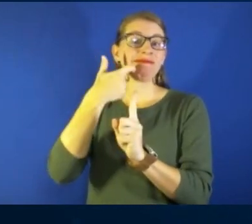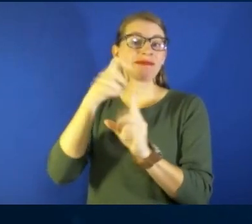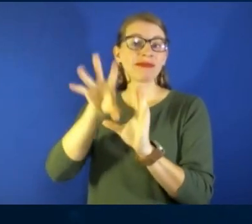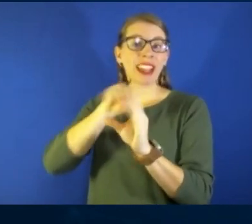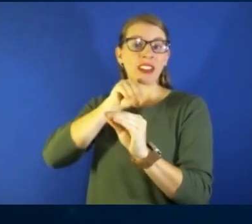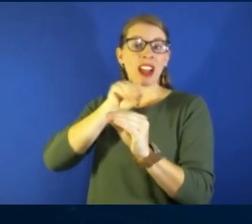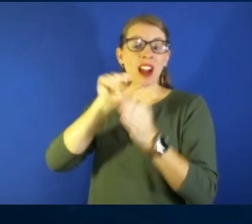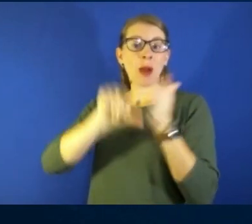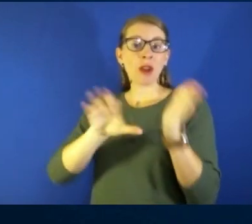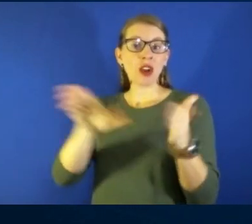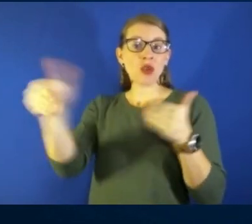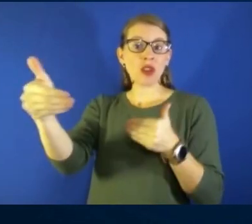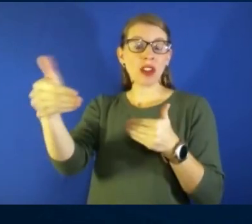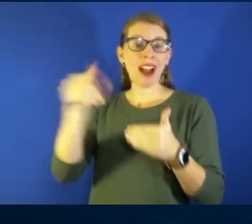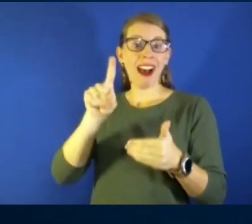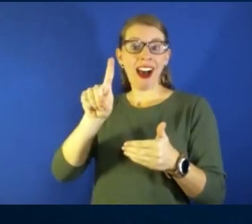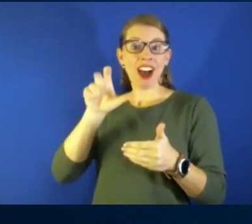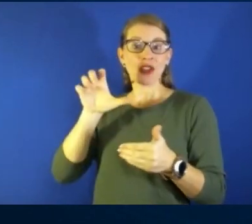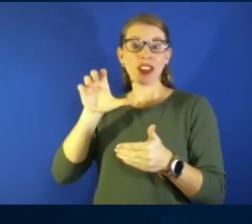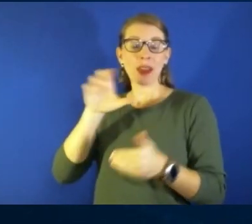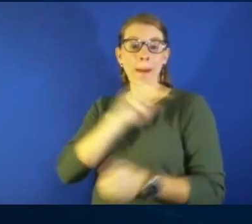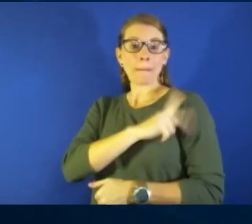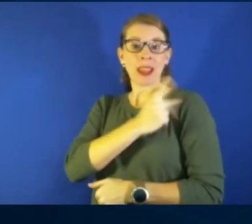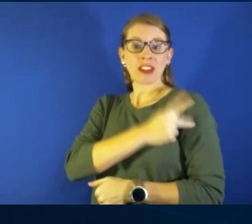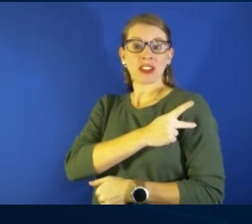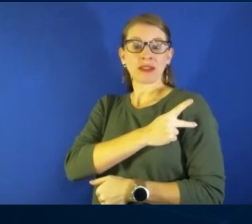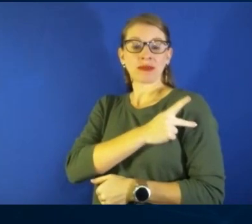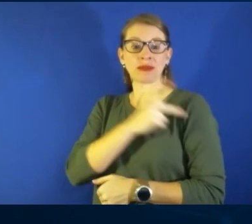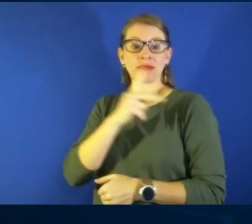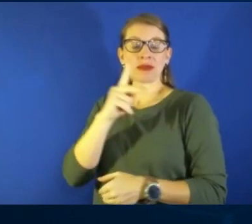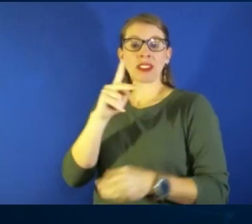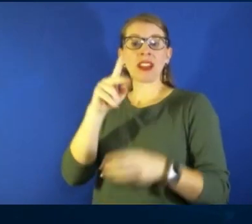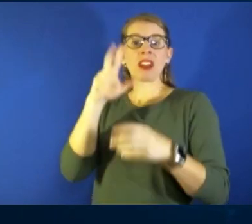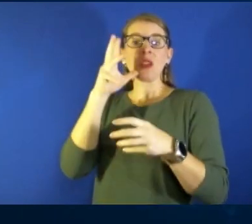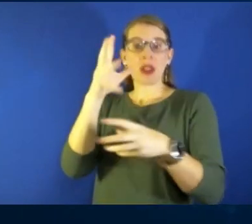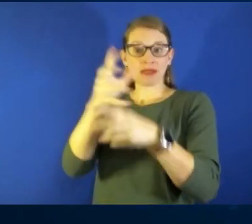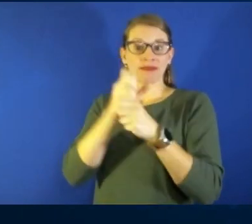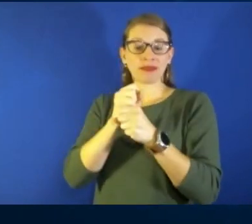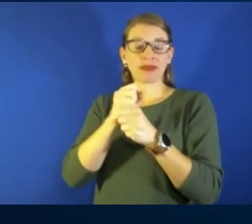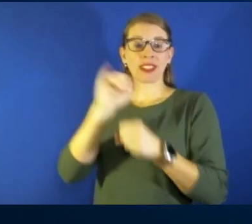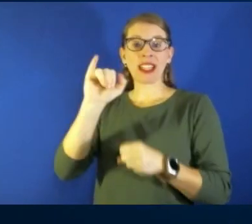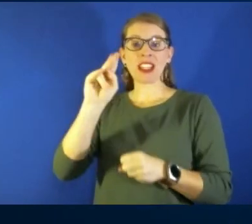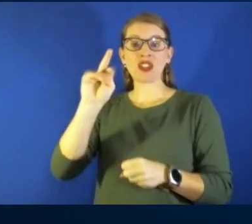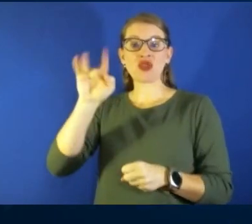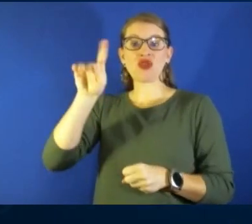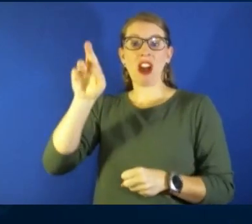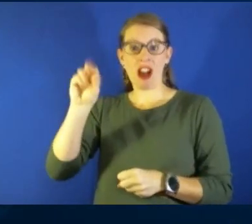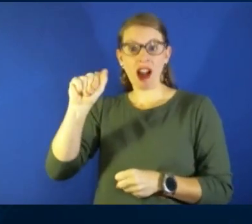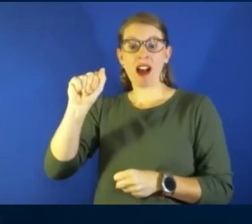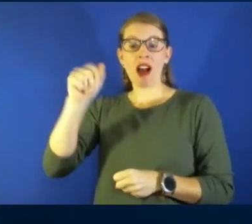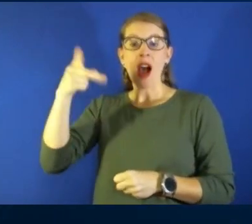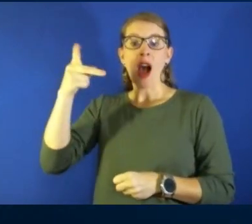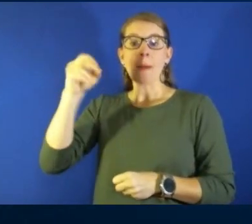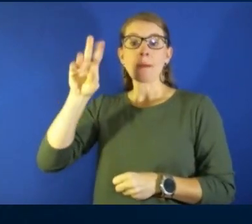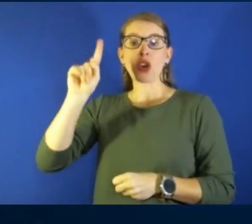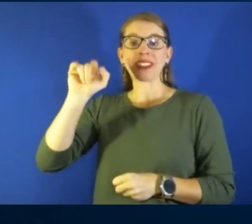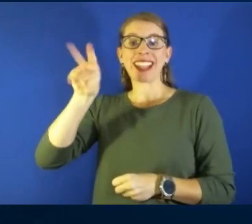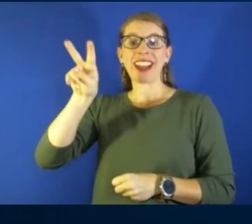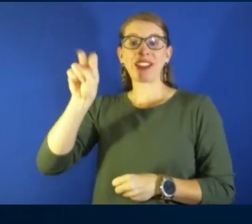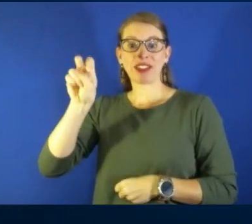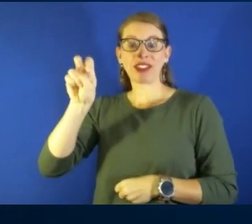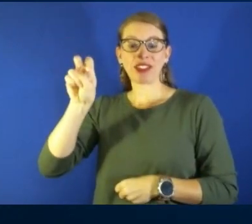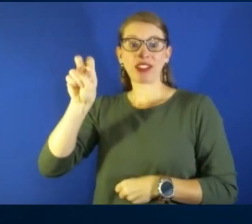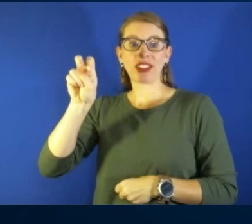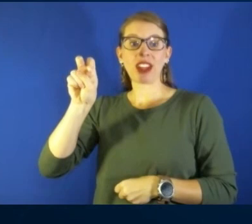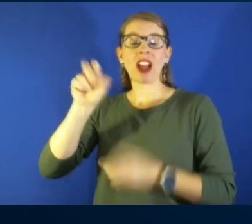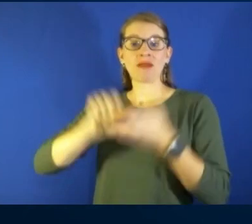the 100th patient to receive intra-operative radiation therapy, also called IORT, is happening this very minute.